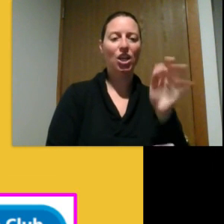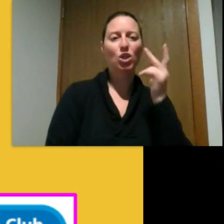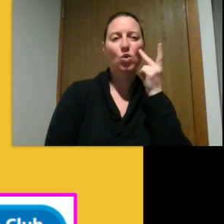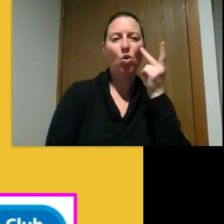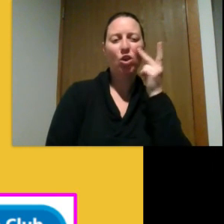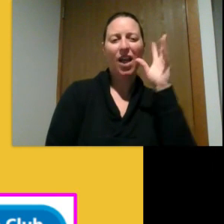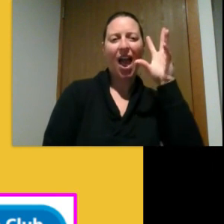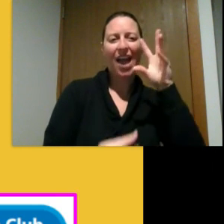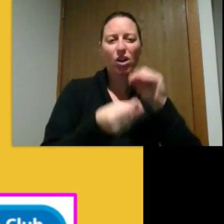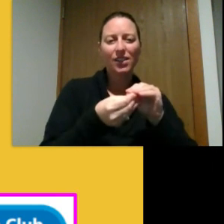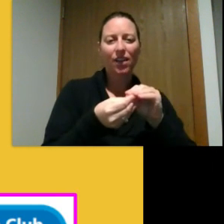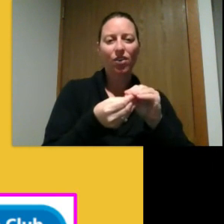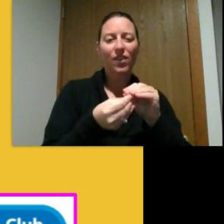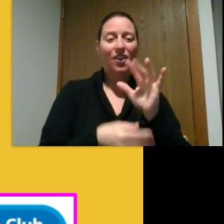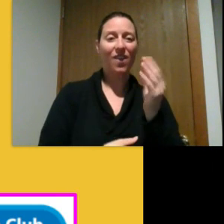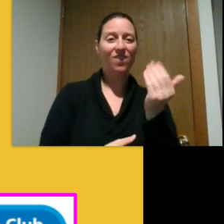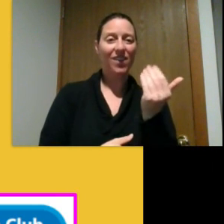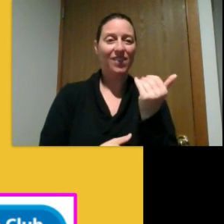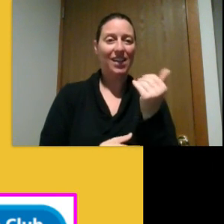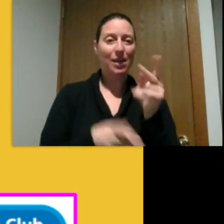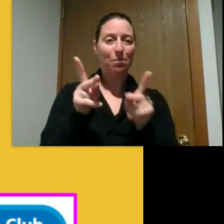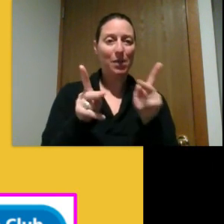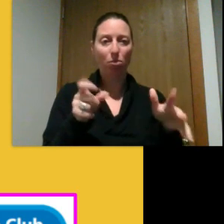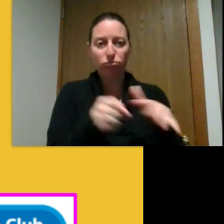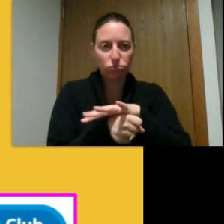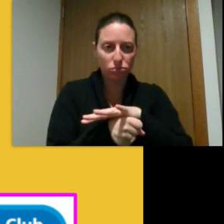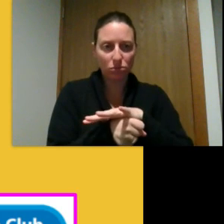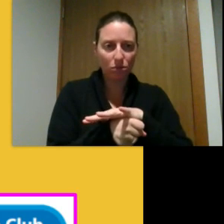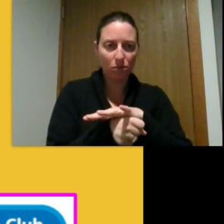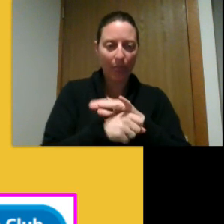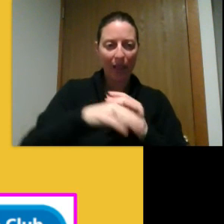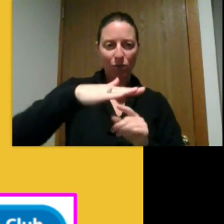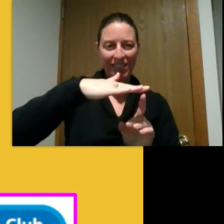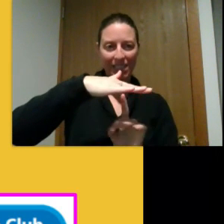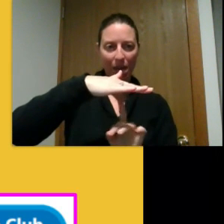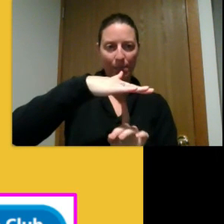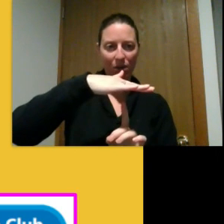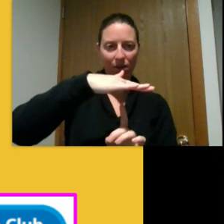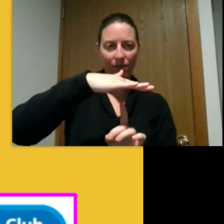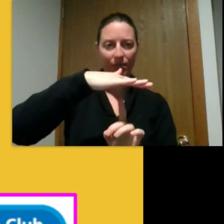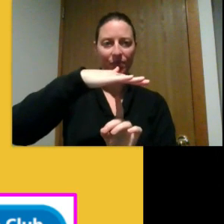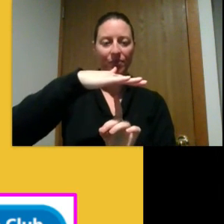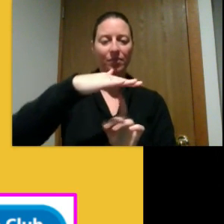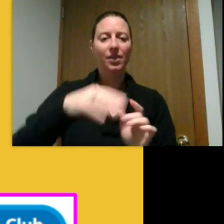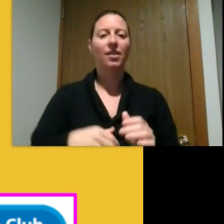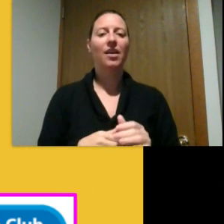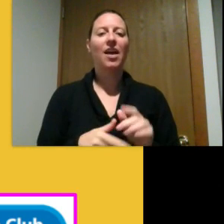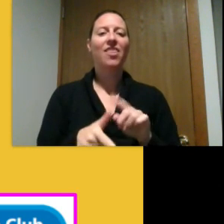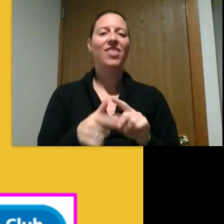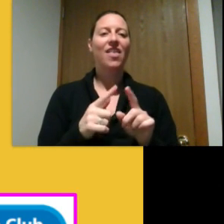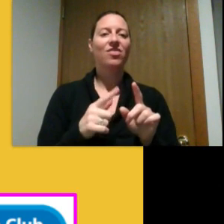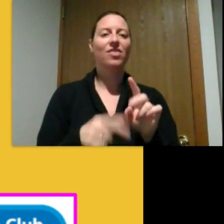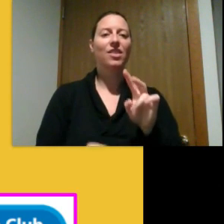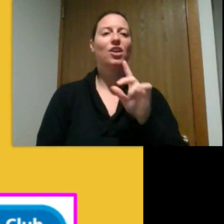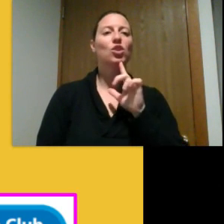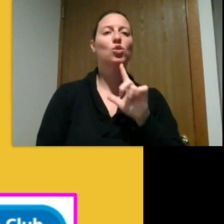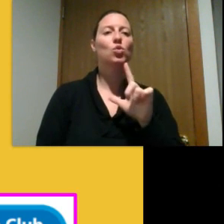20 to 29-year-old grouping. There's 6 people in there, so it's 6 over